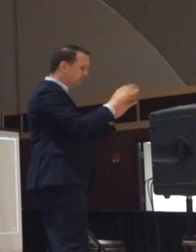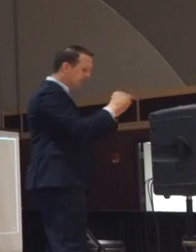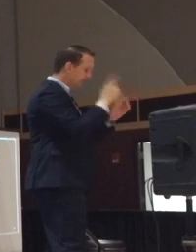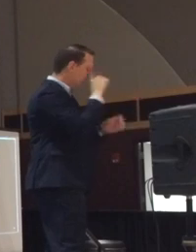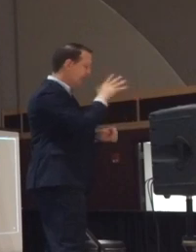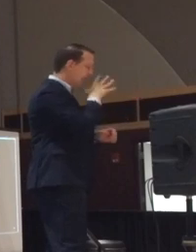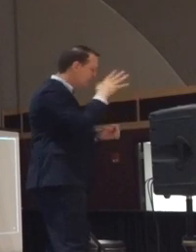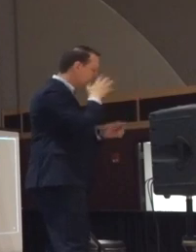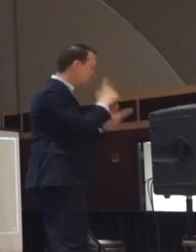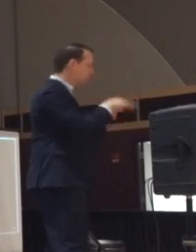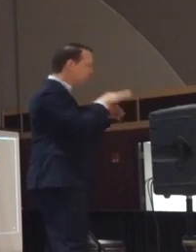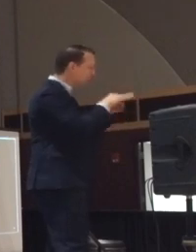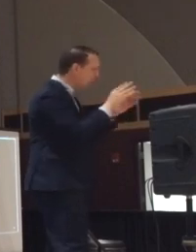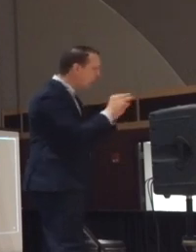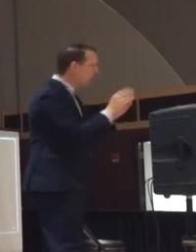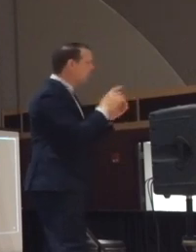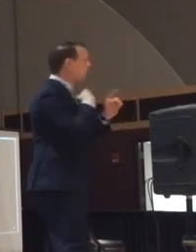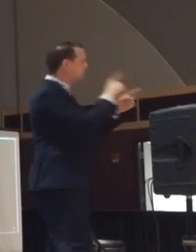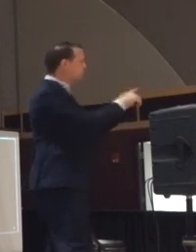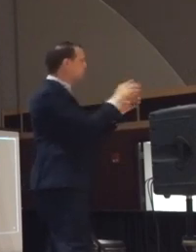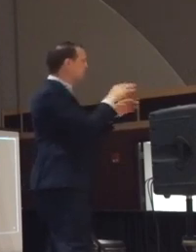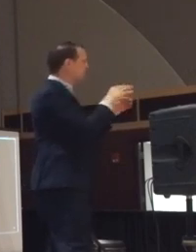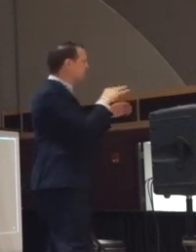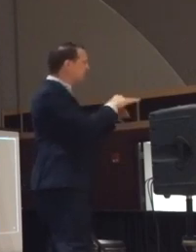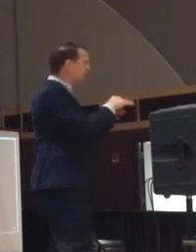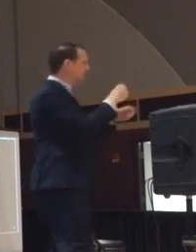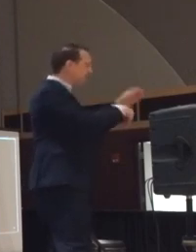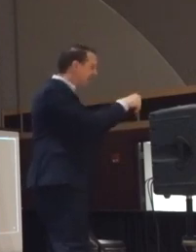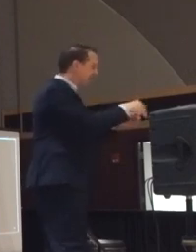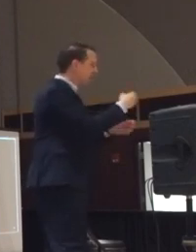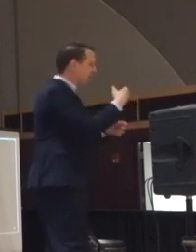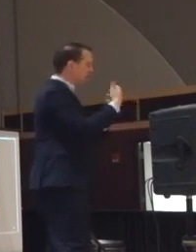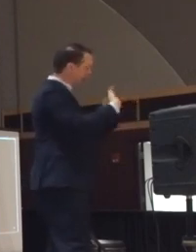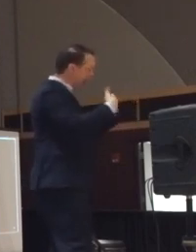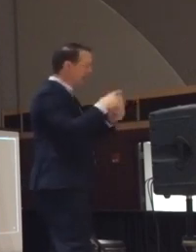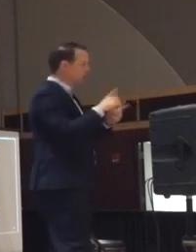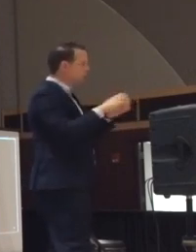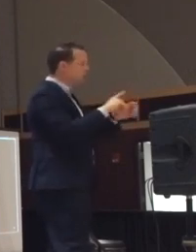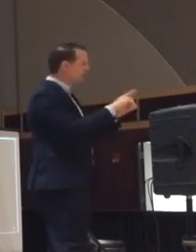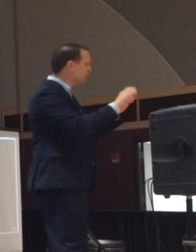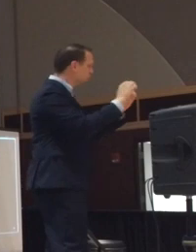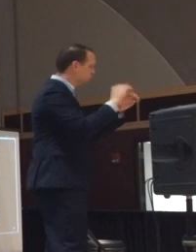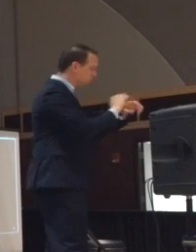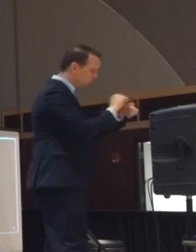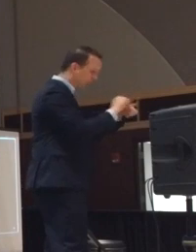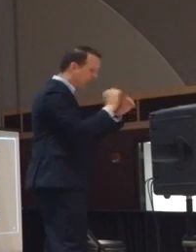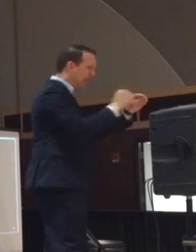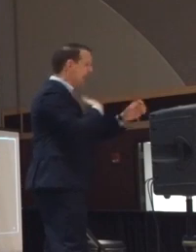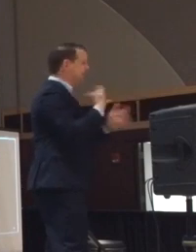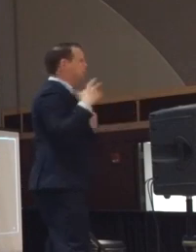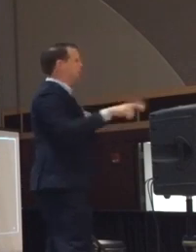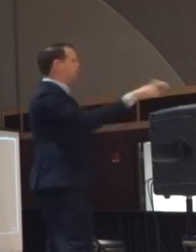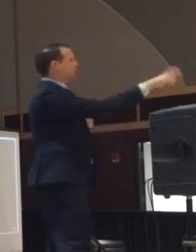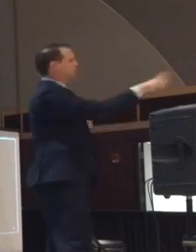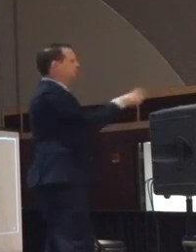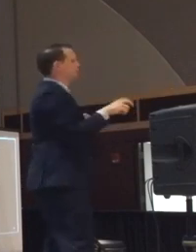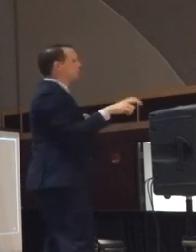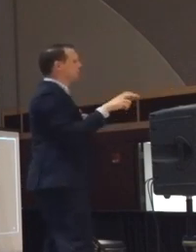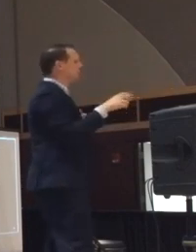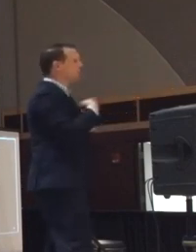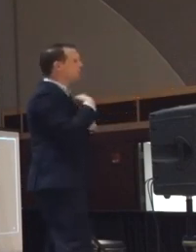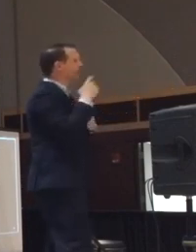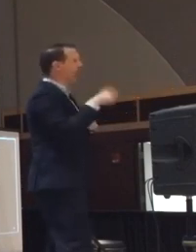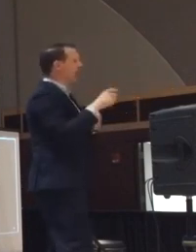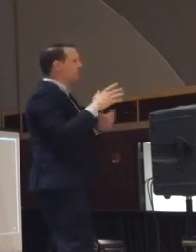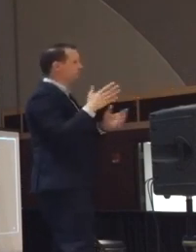meat conference, or I went in a meatpacking plant to do animal welfare auditor training. I really like this jumping around. We gotta bust out of